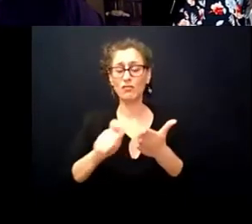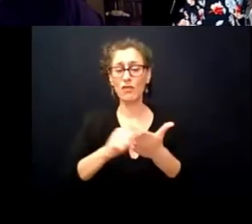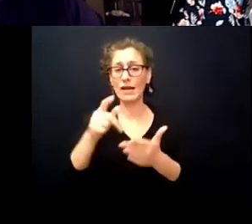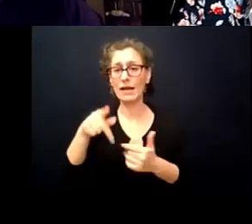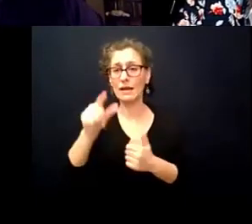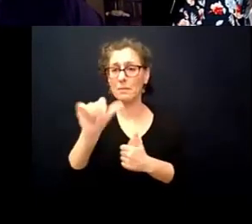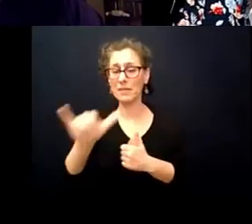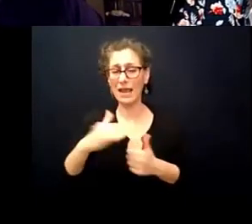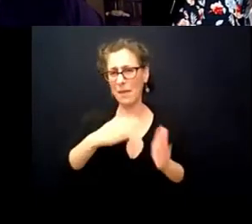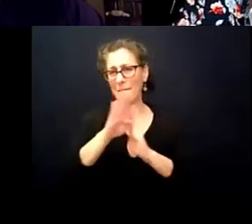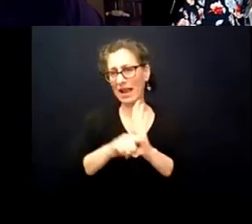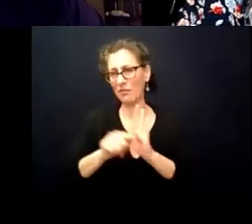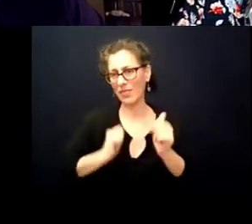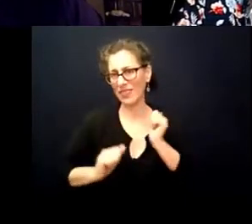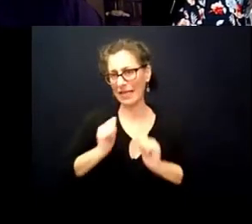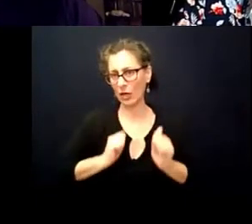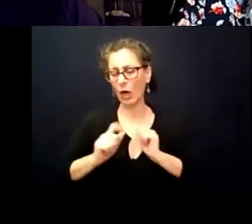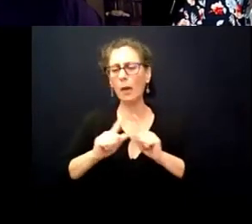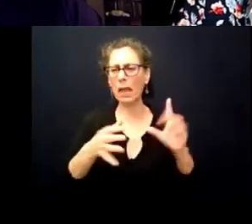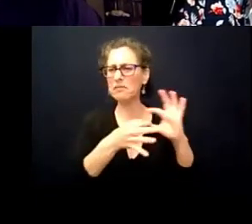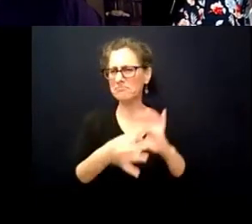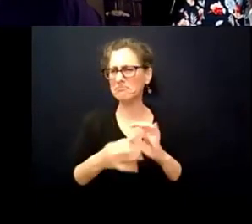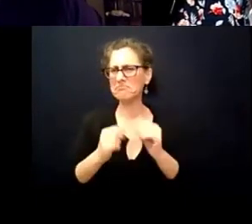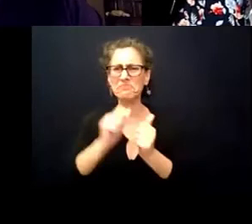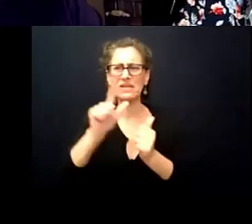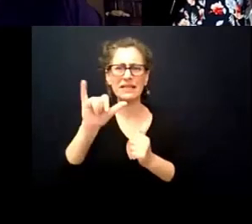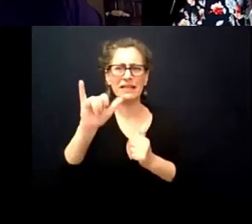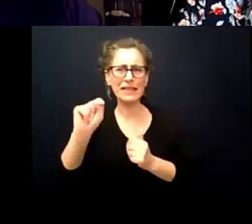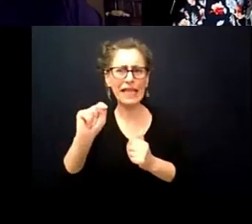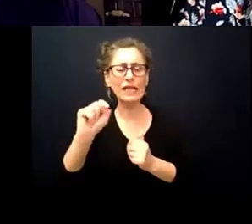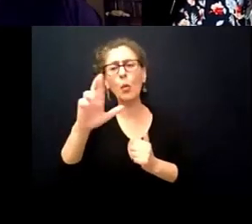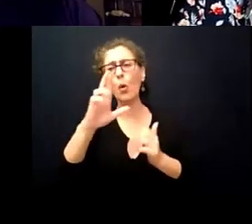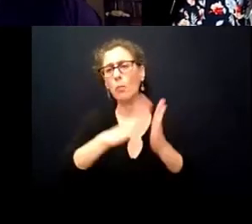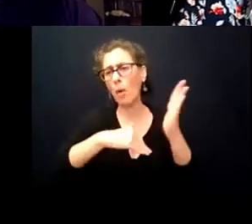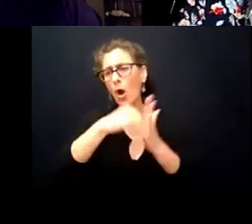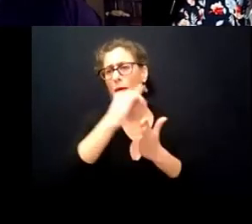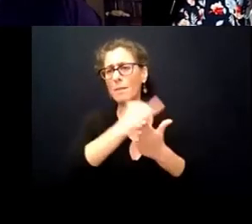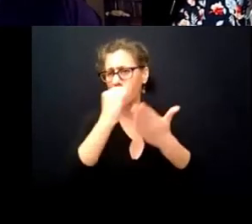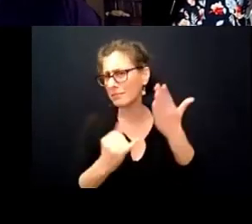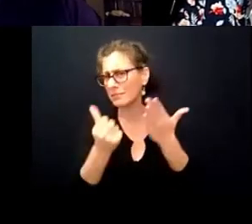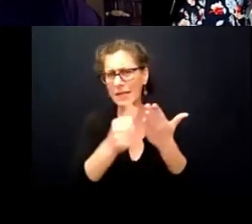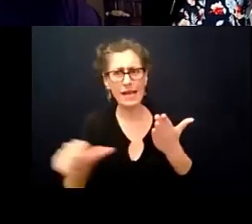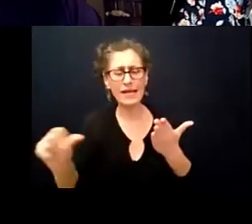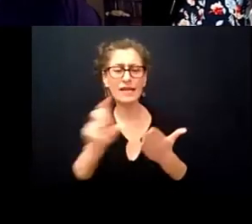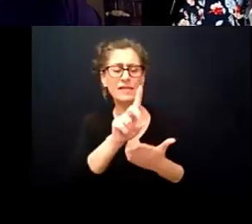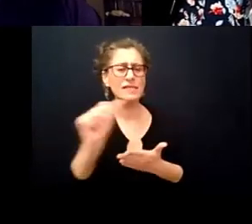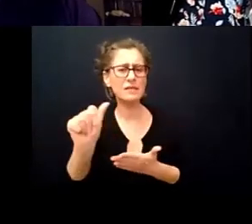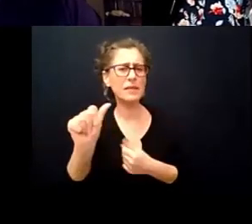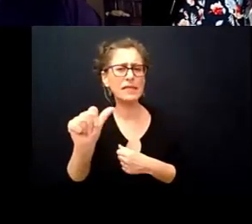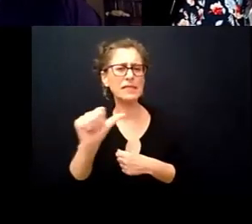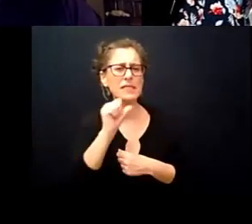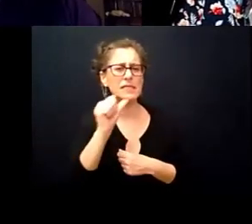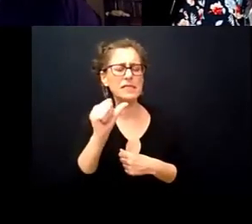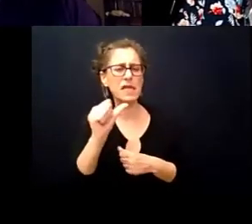but I think that it would go for literature, other painting, any form of art. Disability does not